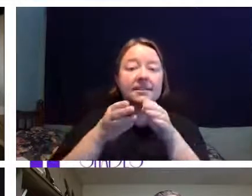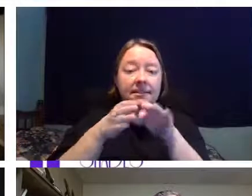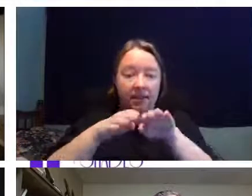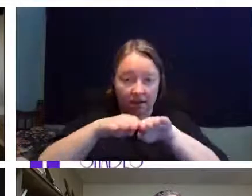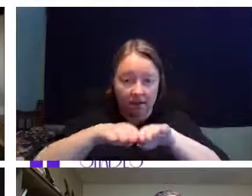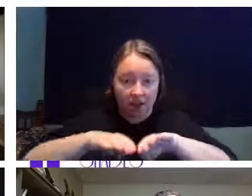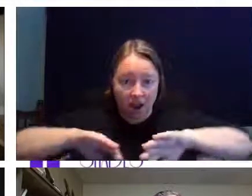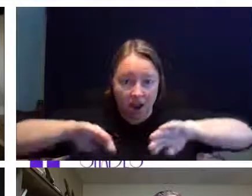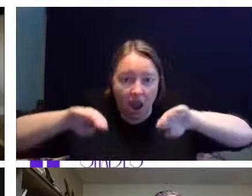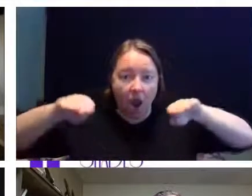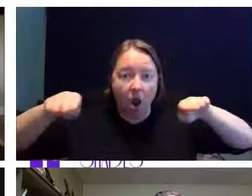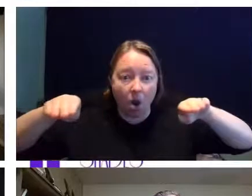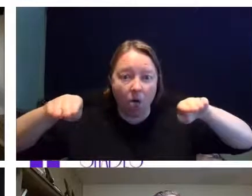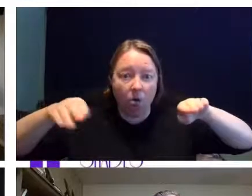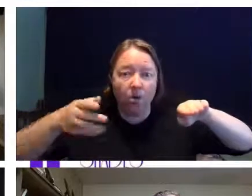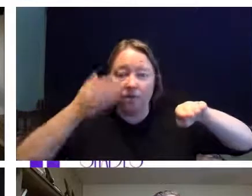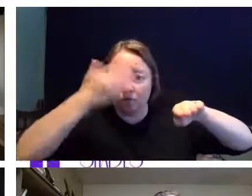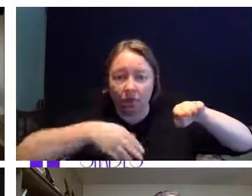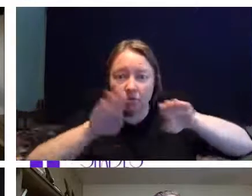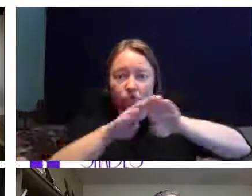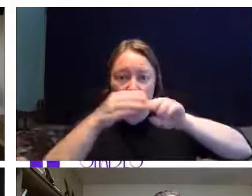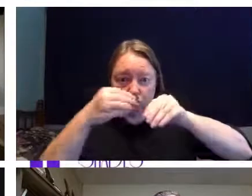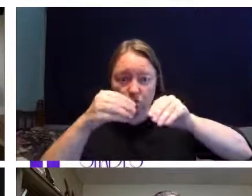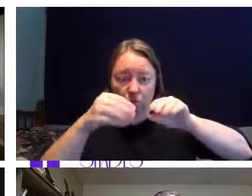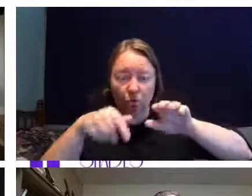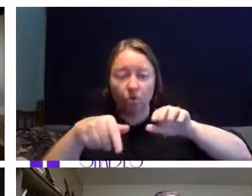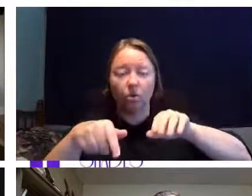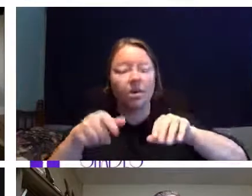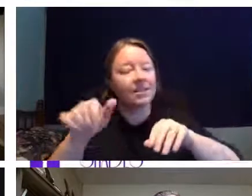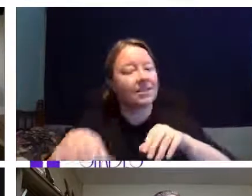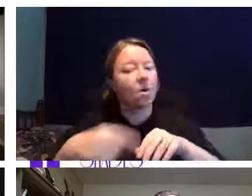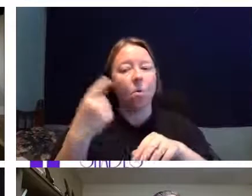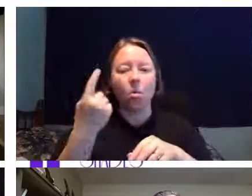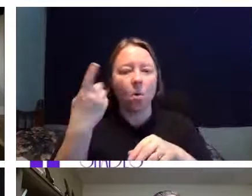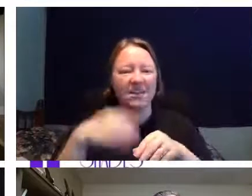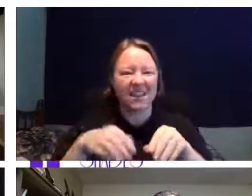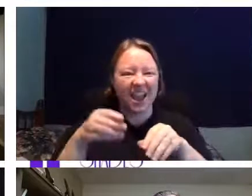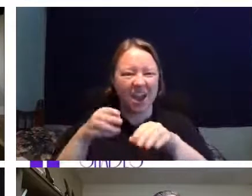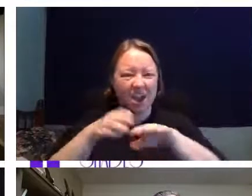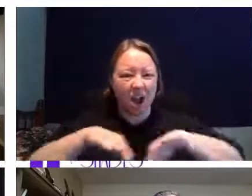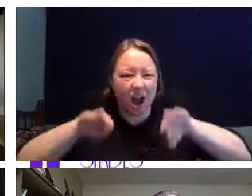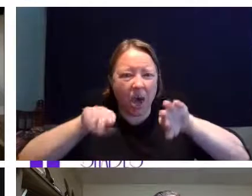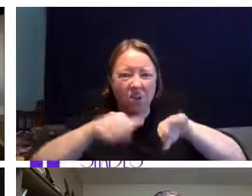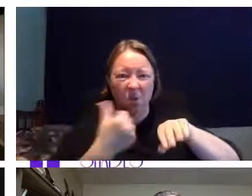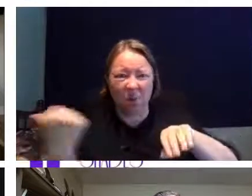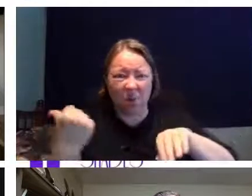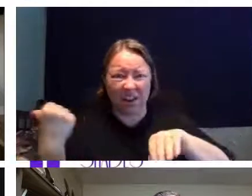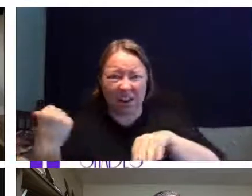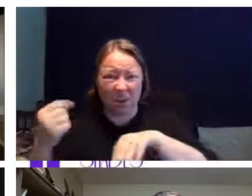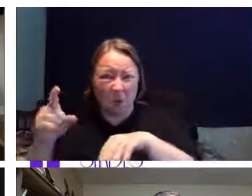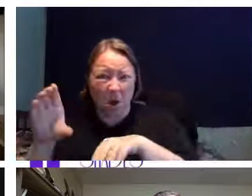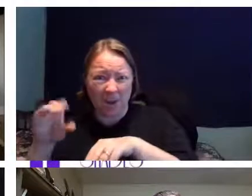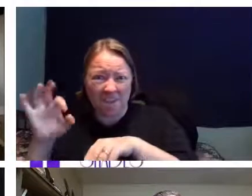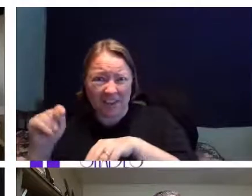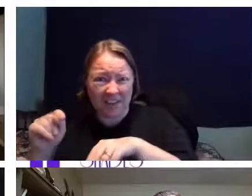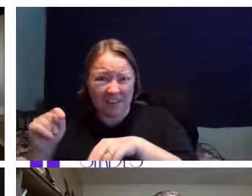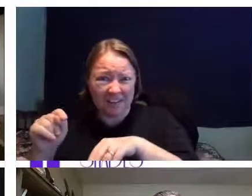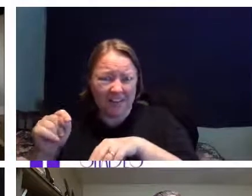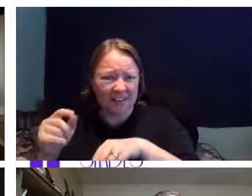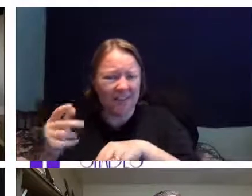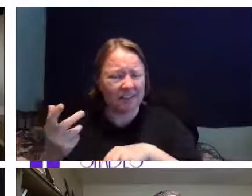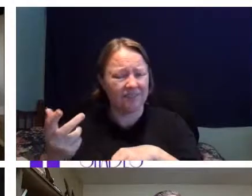cutaway right in the front? They are the only ones. So can we use, well, you've